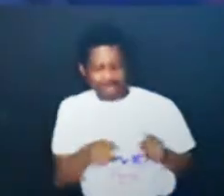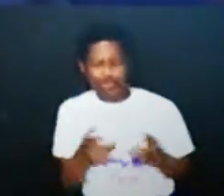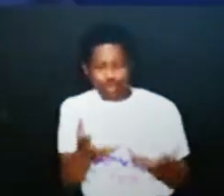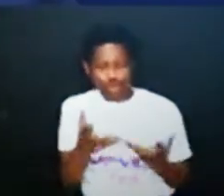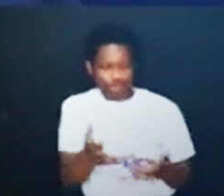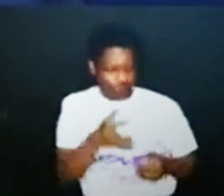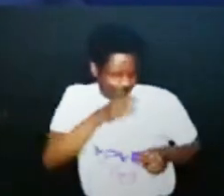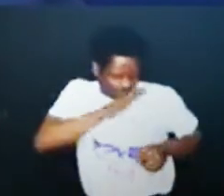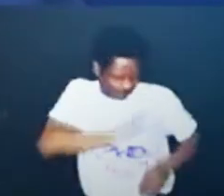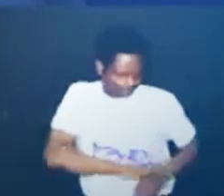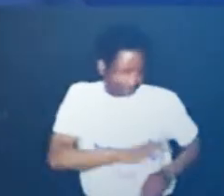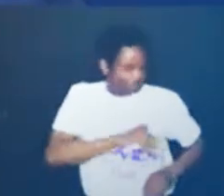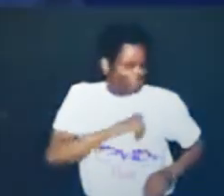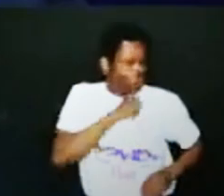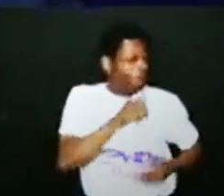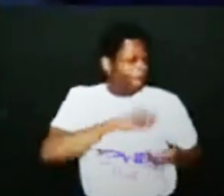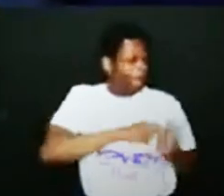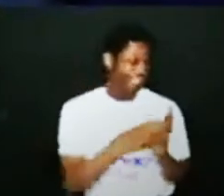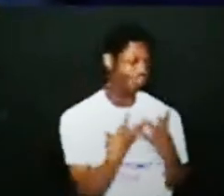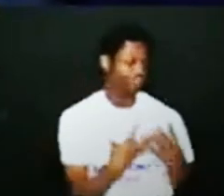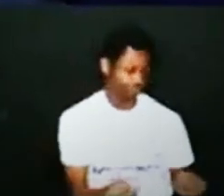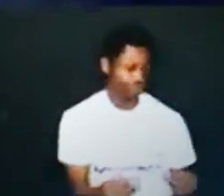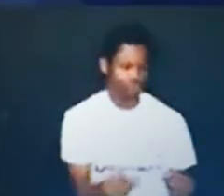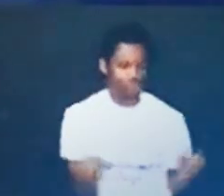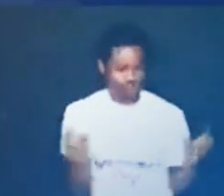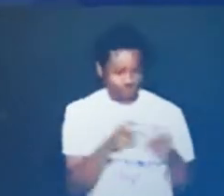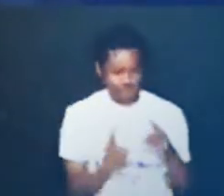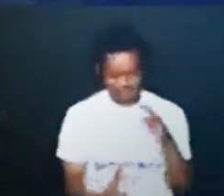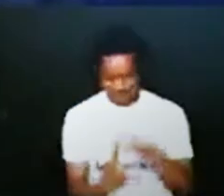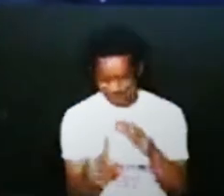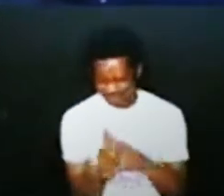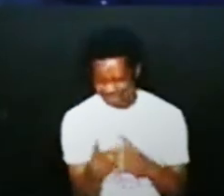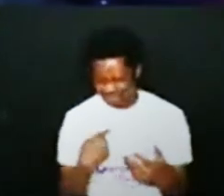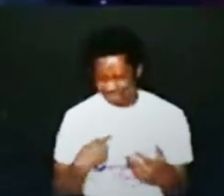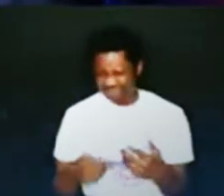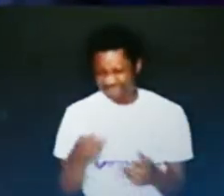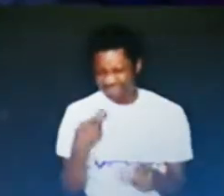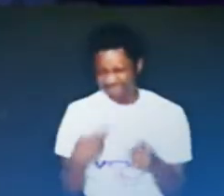tension within that person's life. So